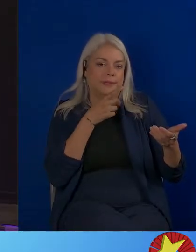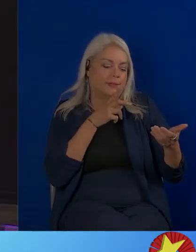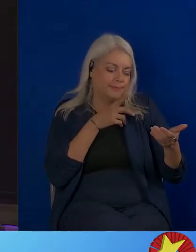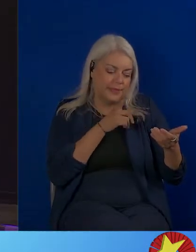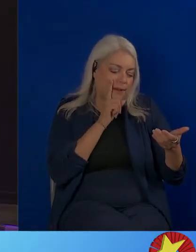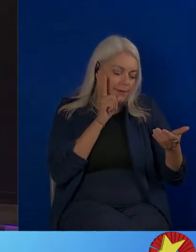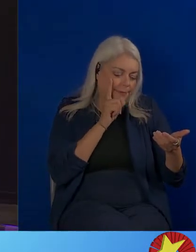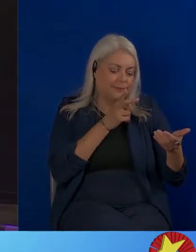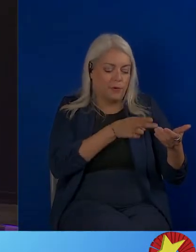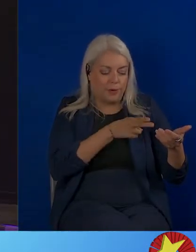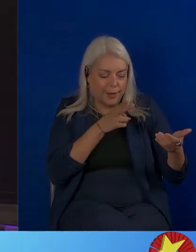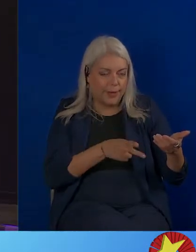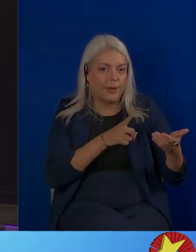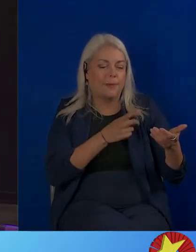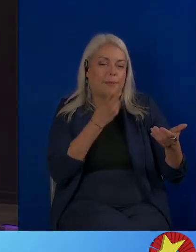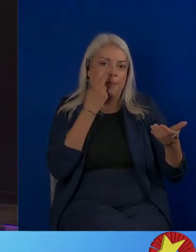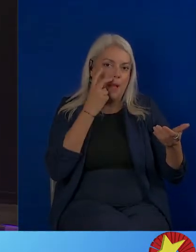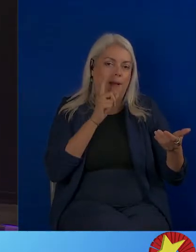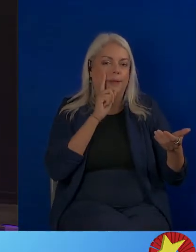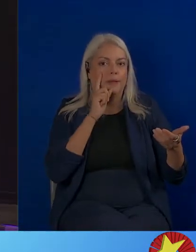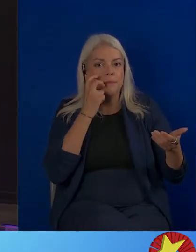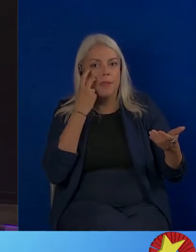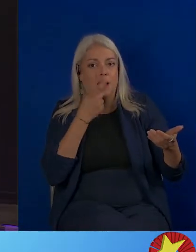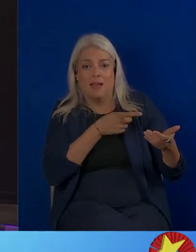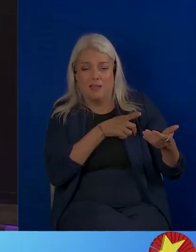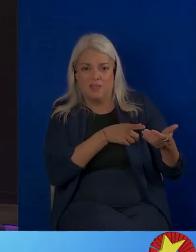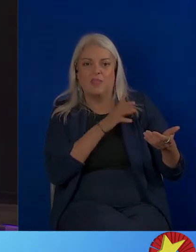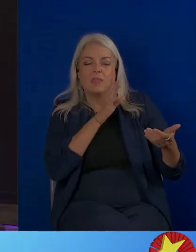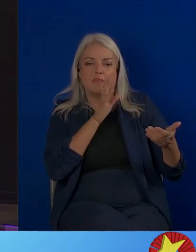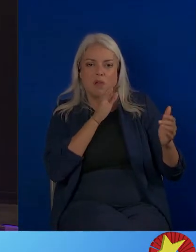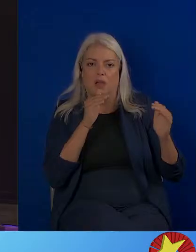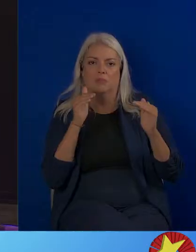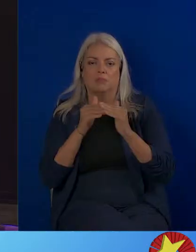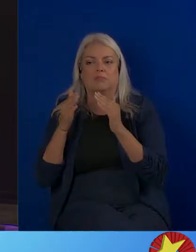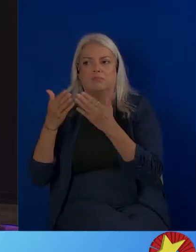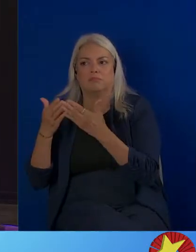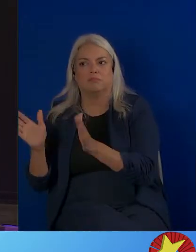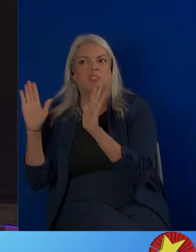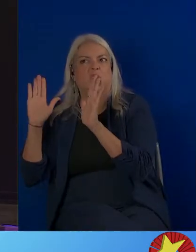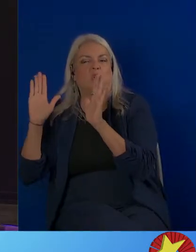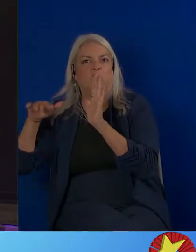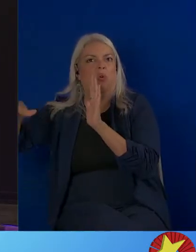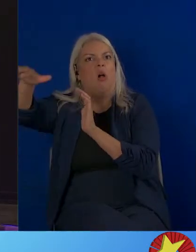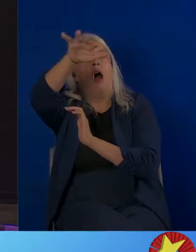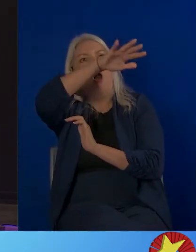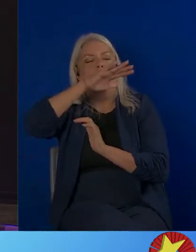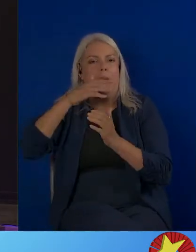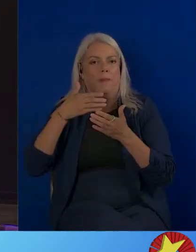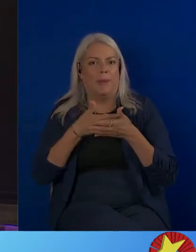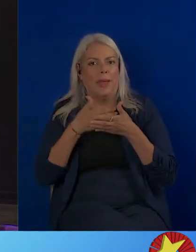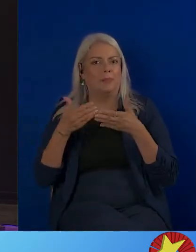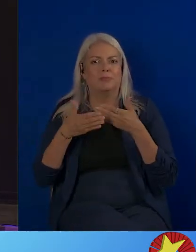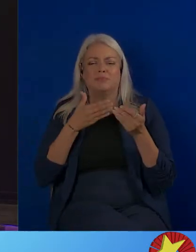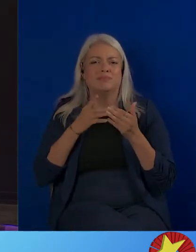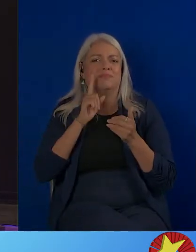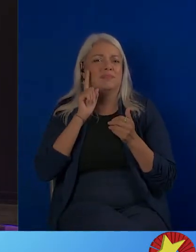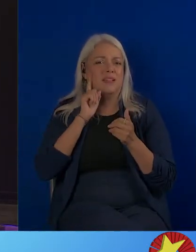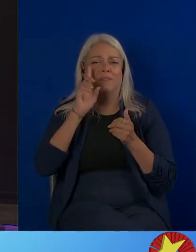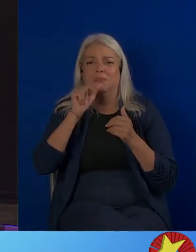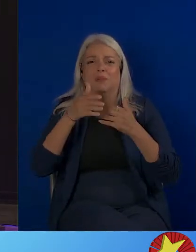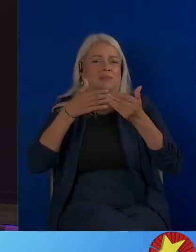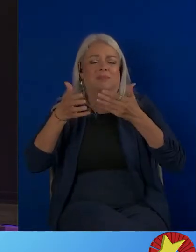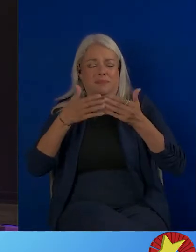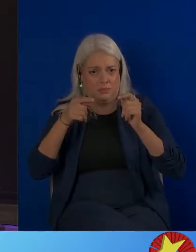will parallel to the general drop in the babies being born. So it's a